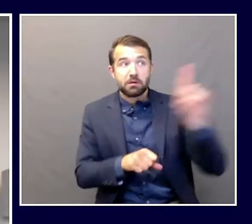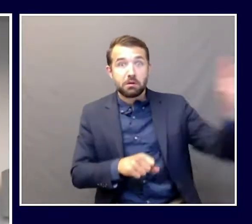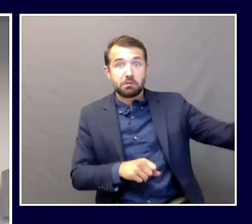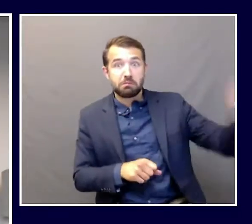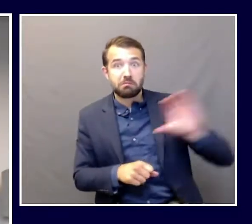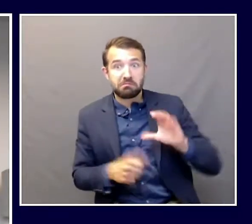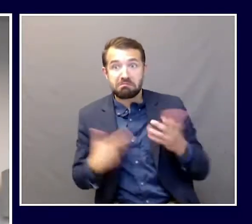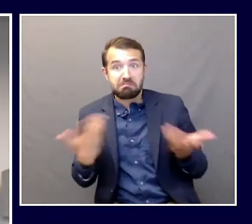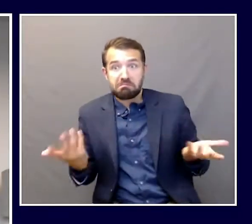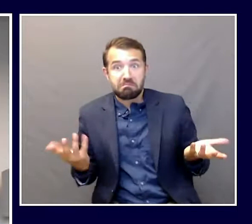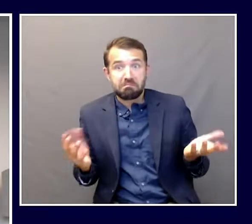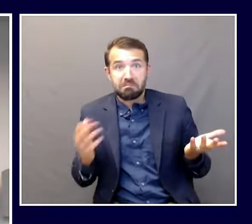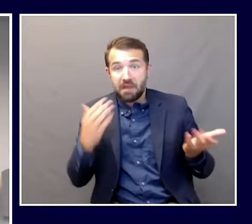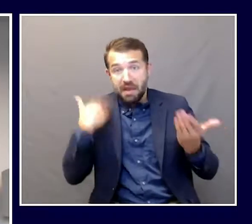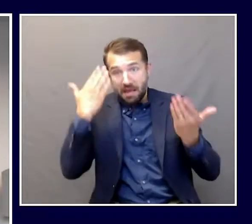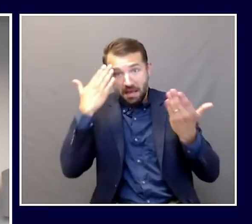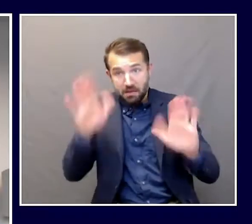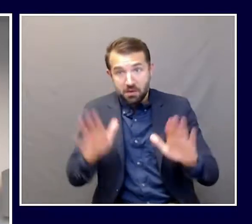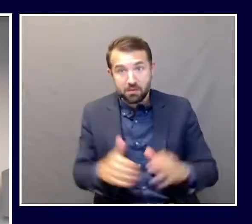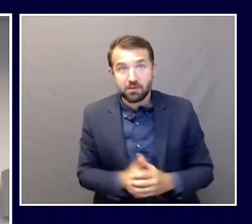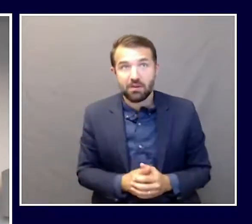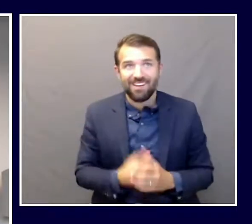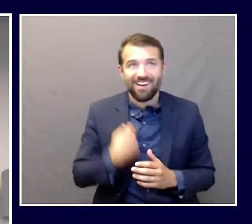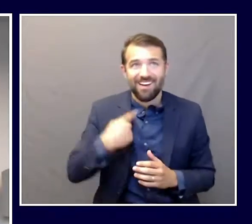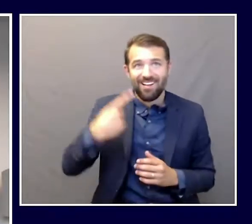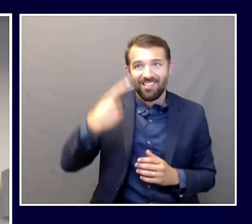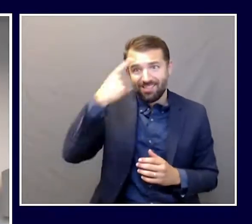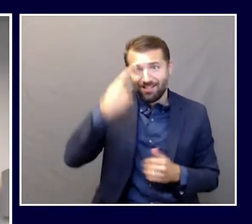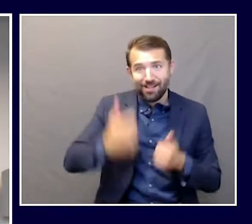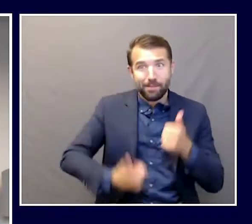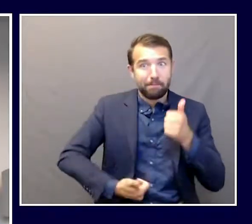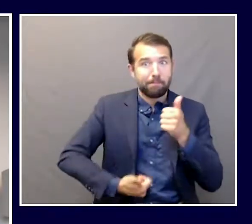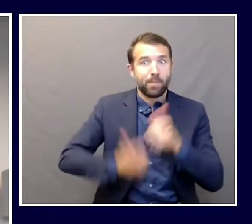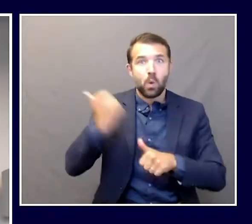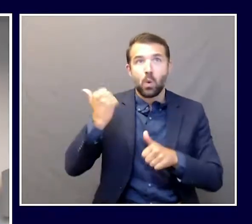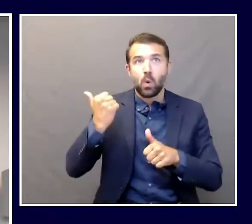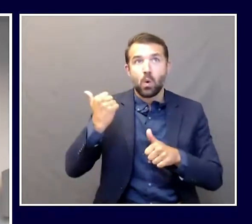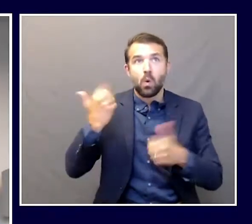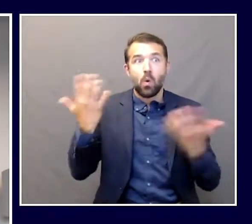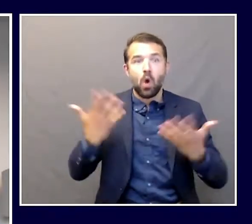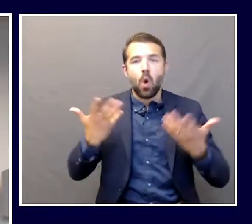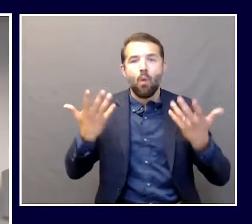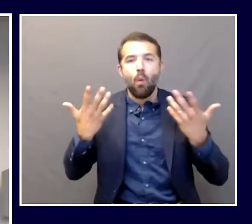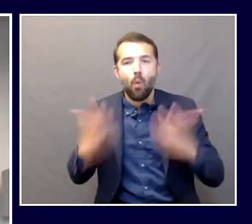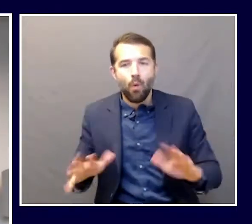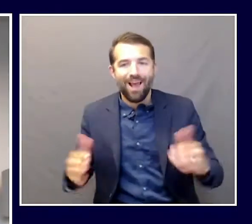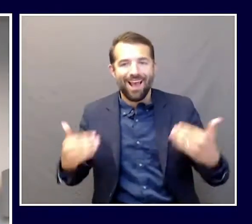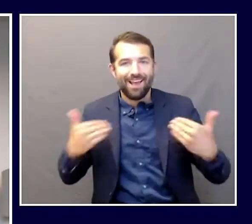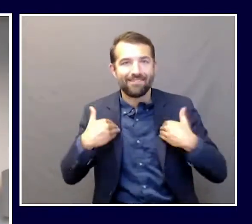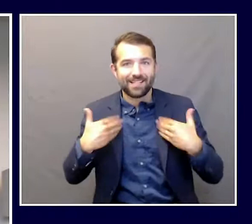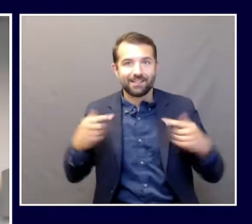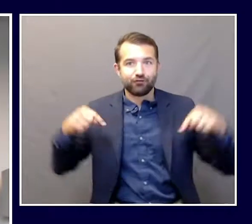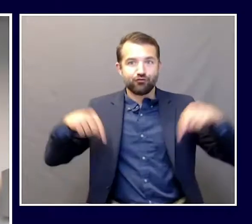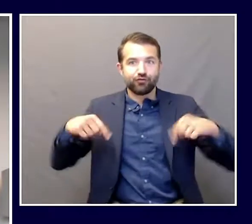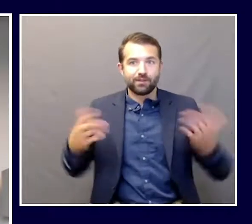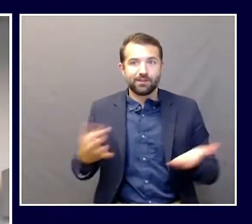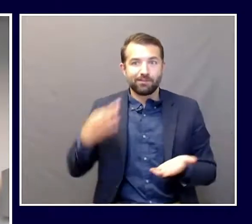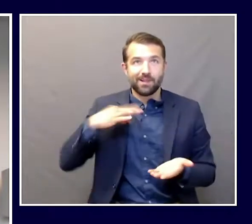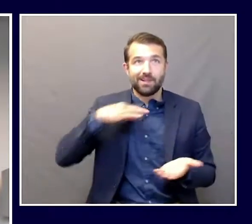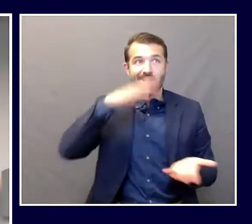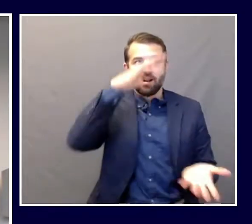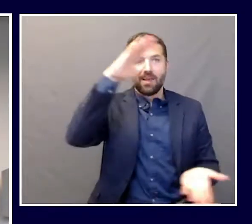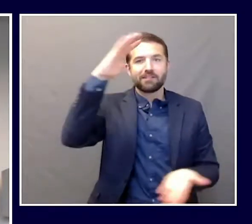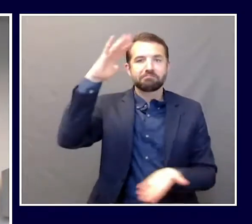we've largely relied upon the stocks of Pfizer that were already in the state. Pfizer doesn't face the